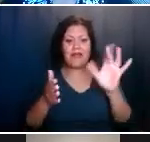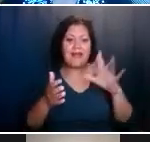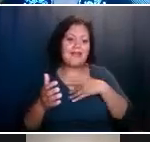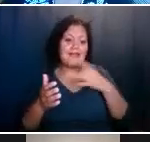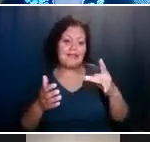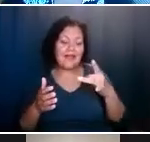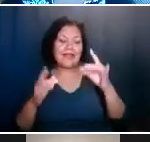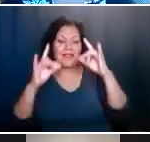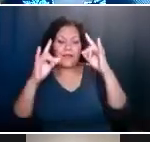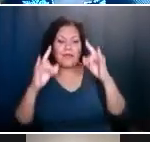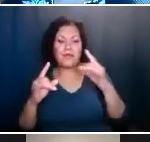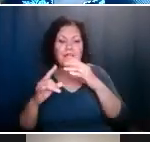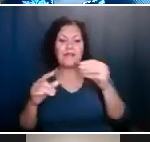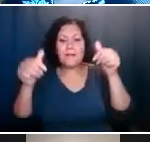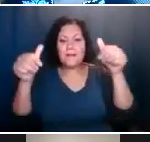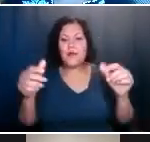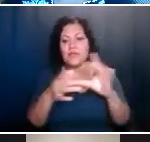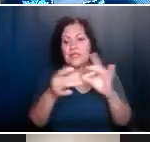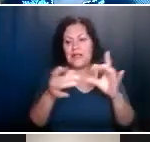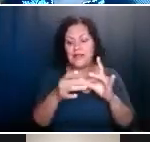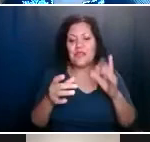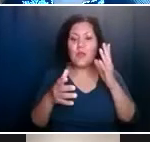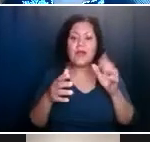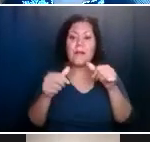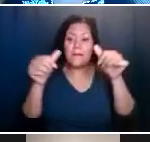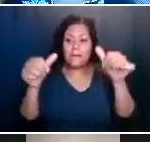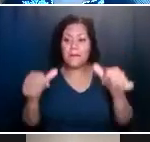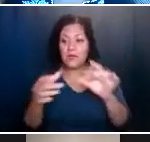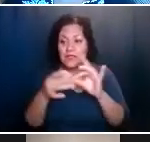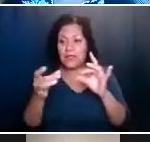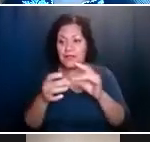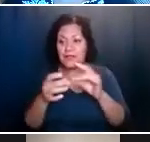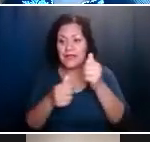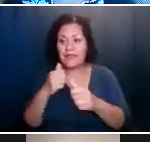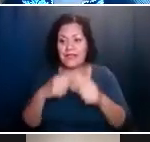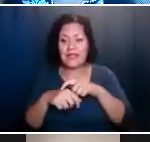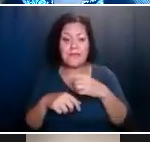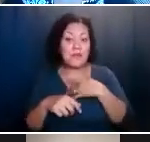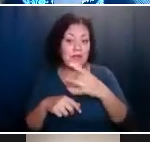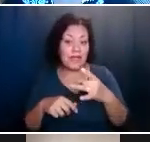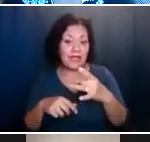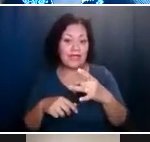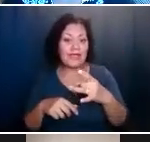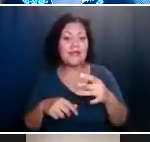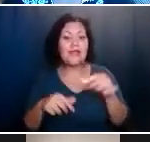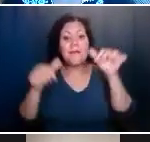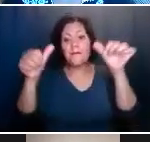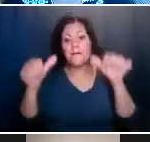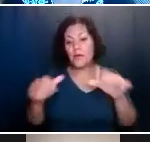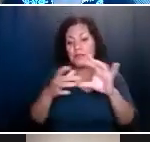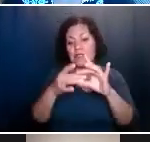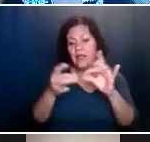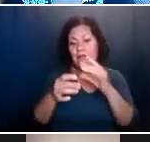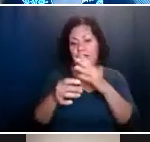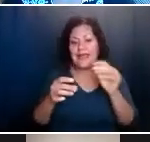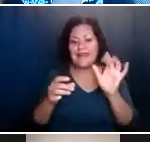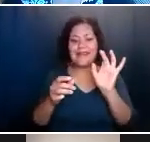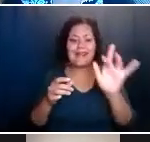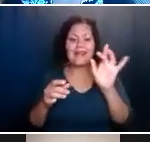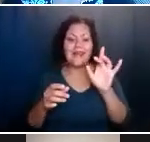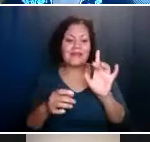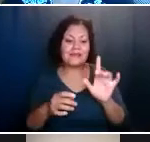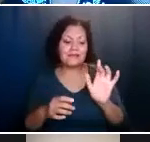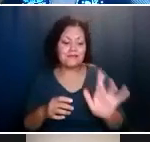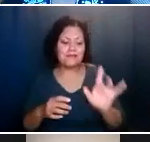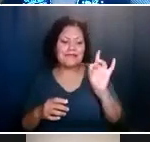thing that you're going to want to do is post a comment. So every time you like, post a comment, and click on this deals and offers for each of